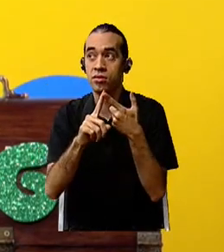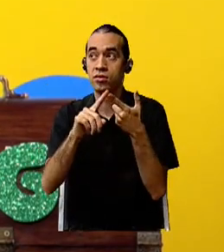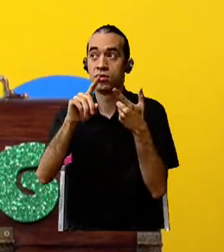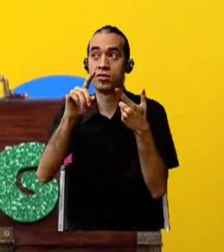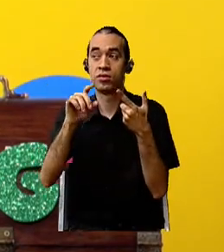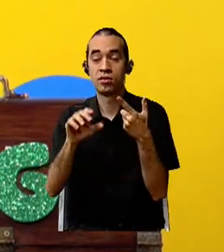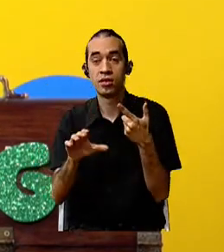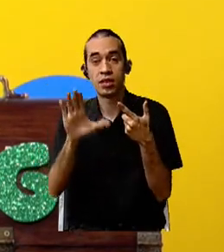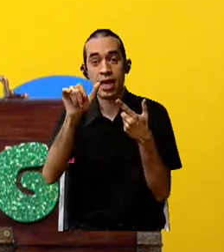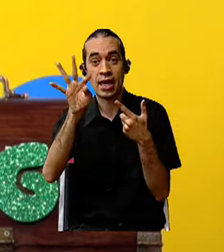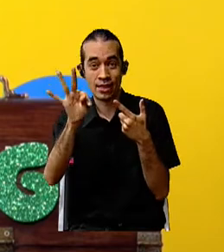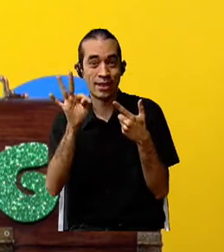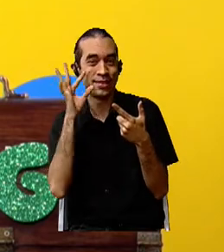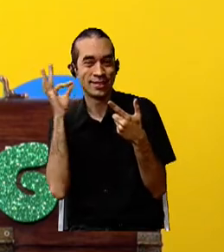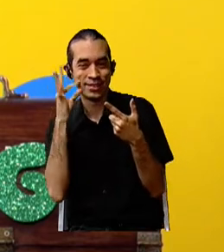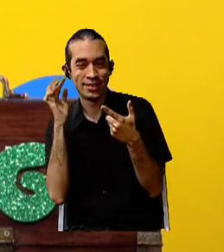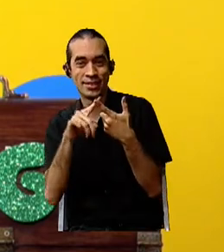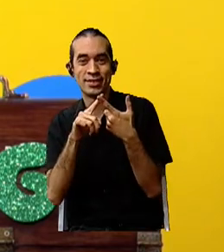cat, Chuli, look.